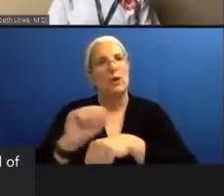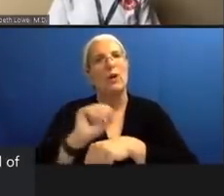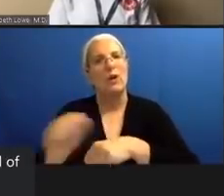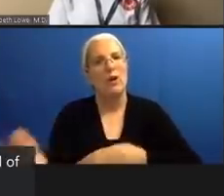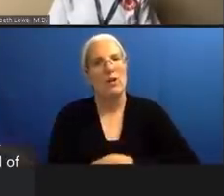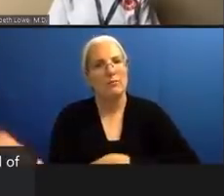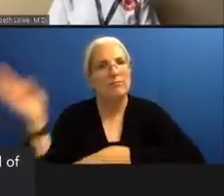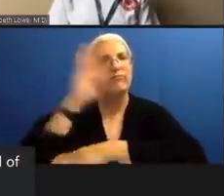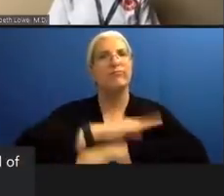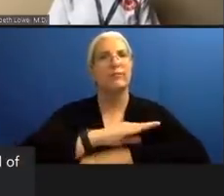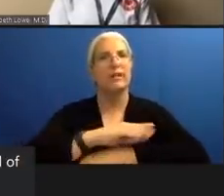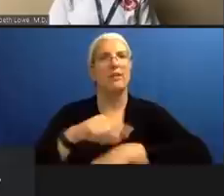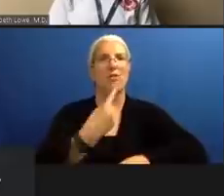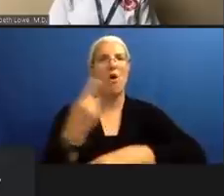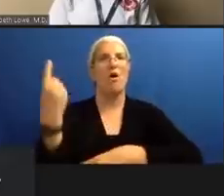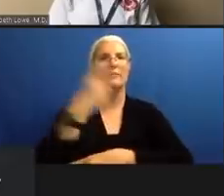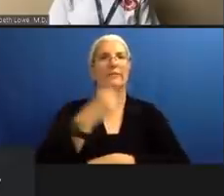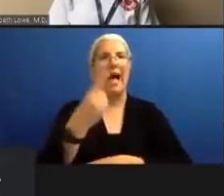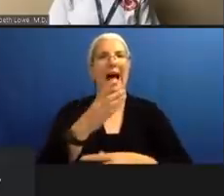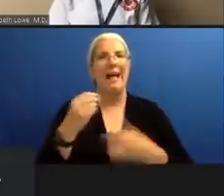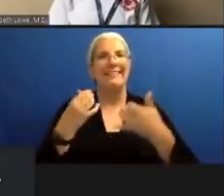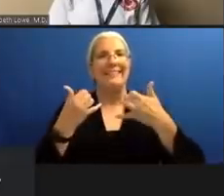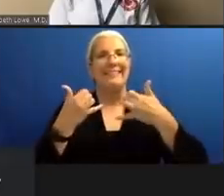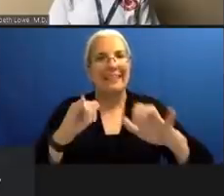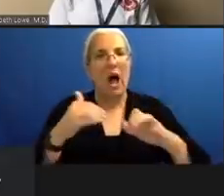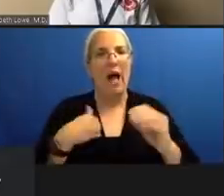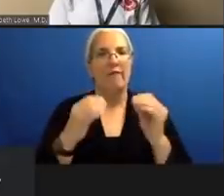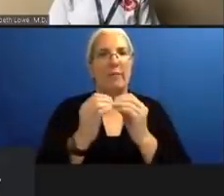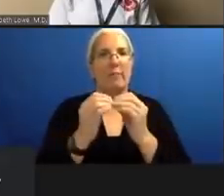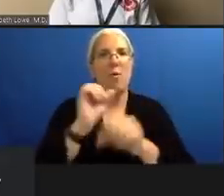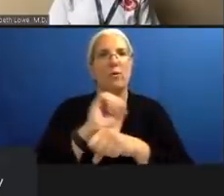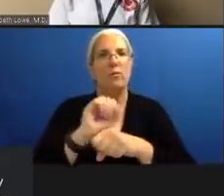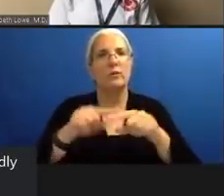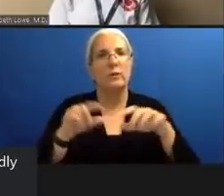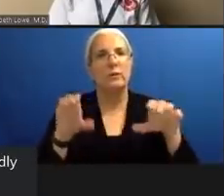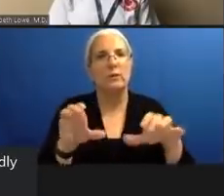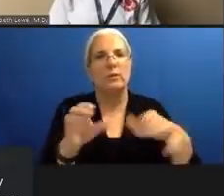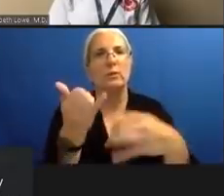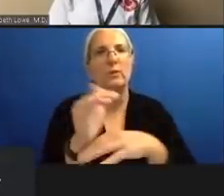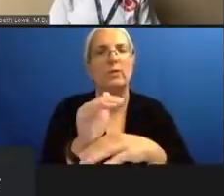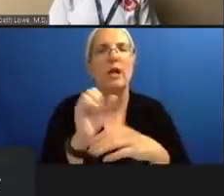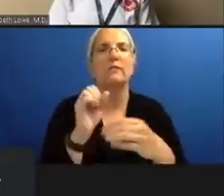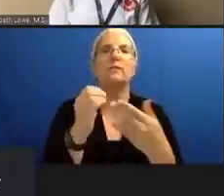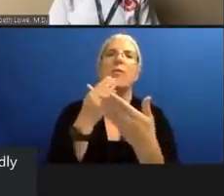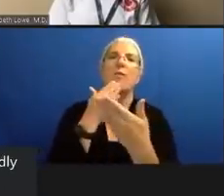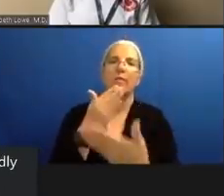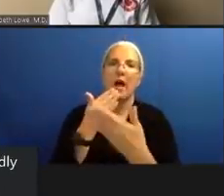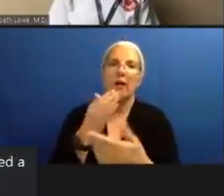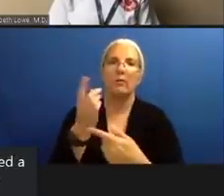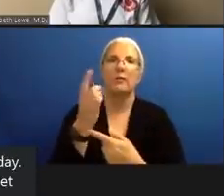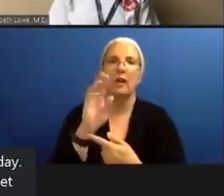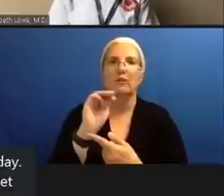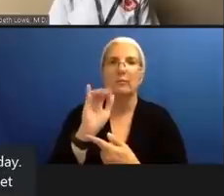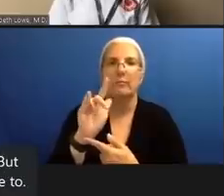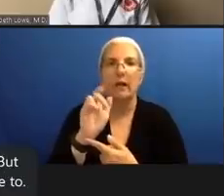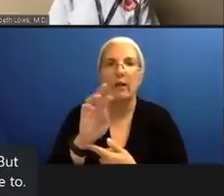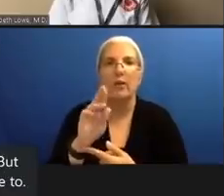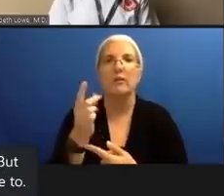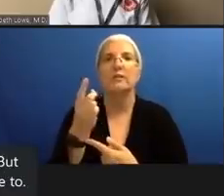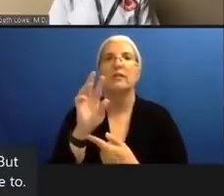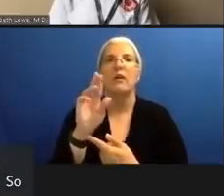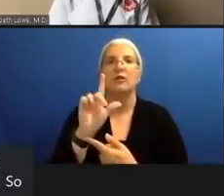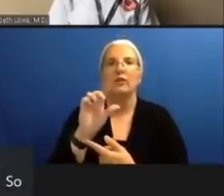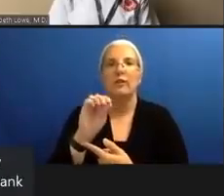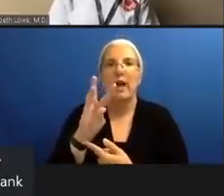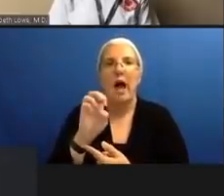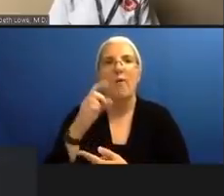places that they need to get to. So thank you so much, Dr. Miller and Dr. Lowe, for joining us today. It was a pleasure to have you